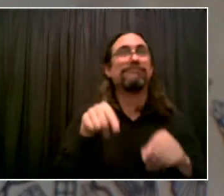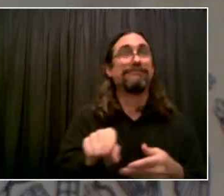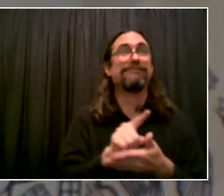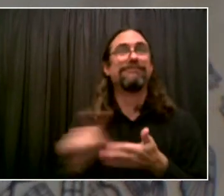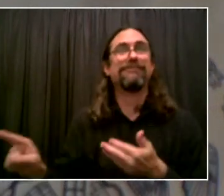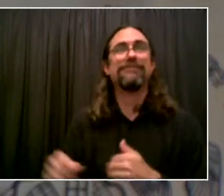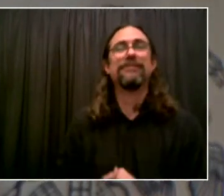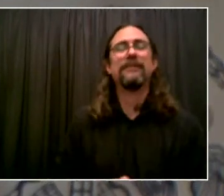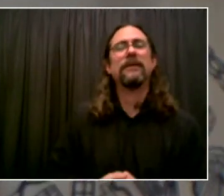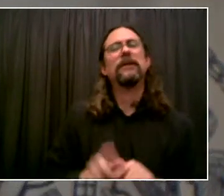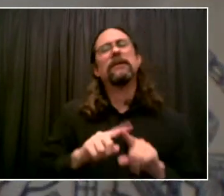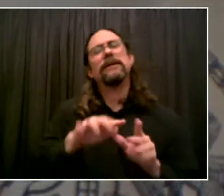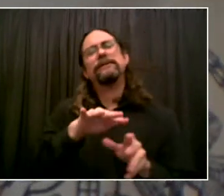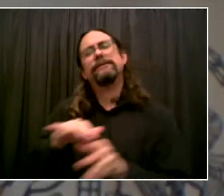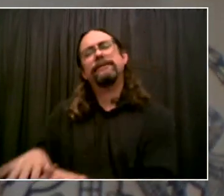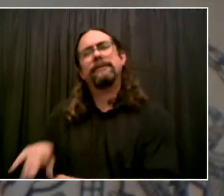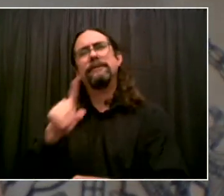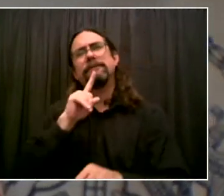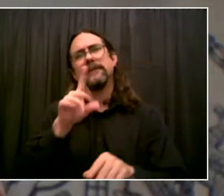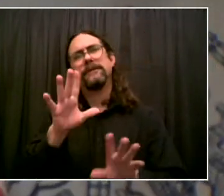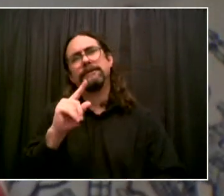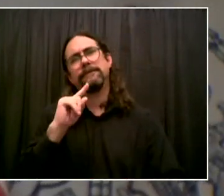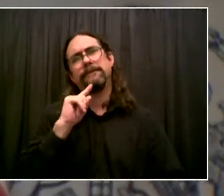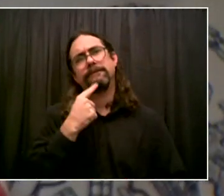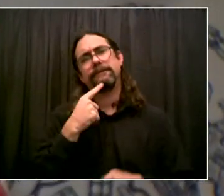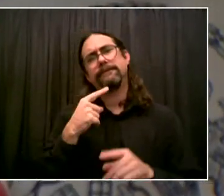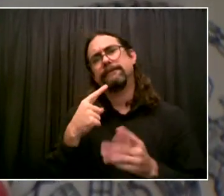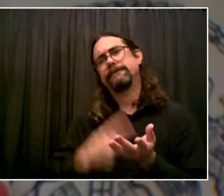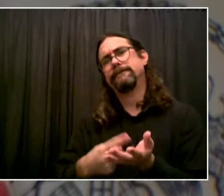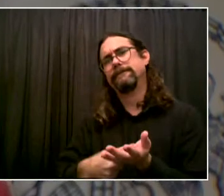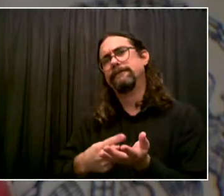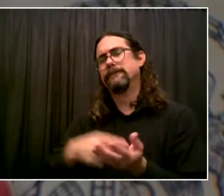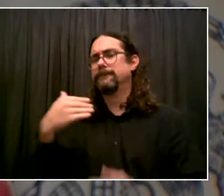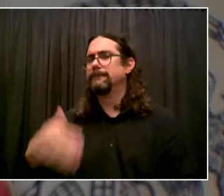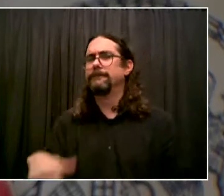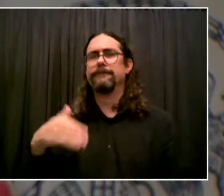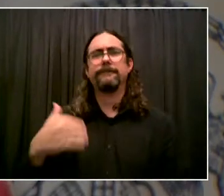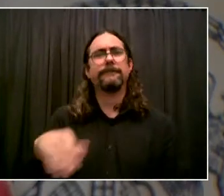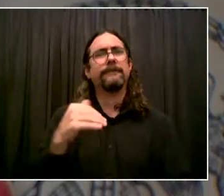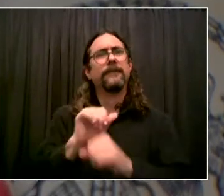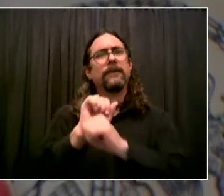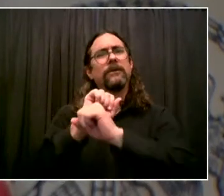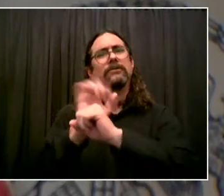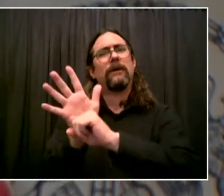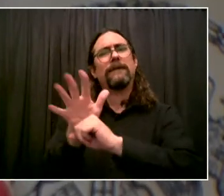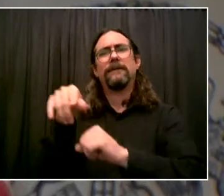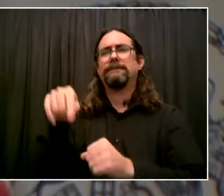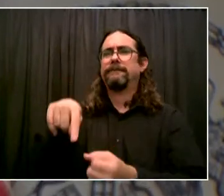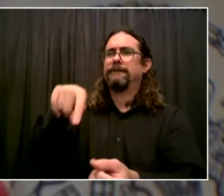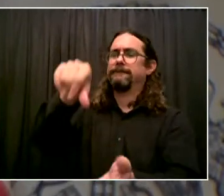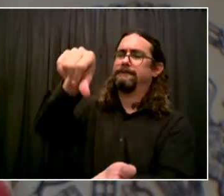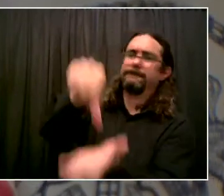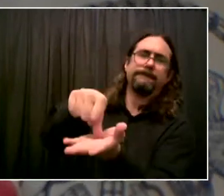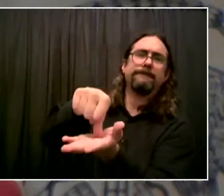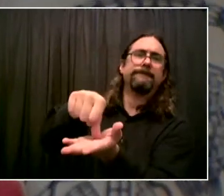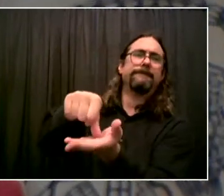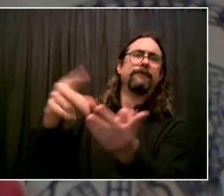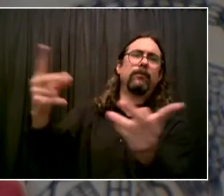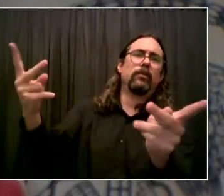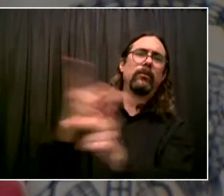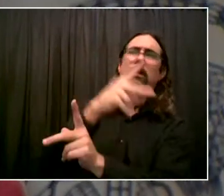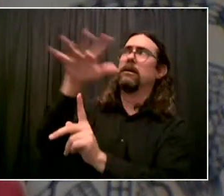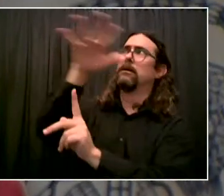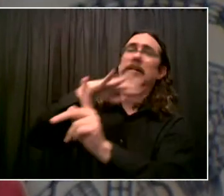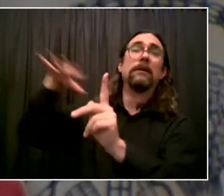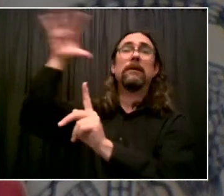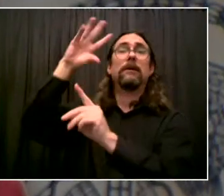the epicenter of the COVID-19 pandemic, and we still have some zip codes we are struggling in. I want